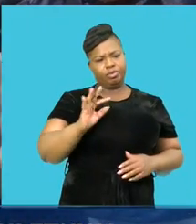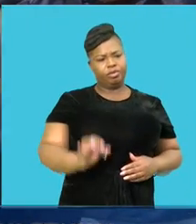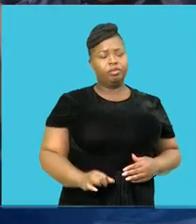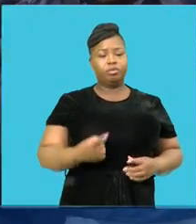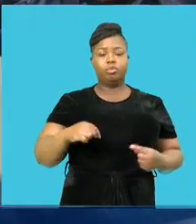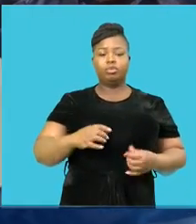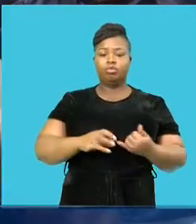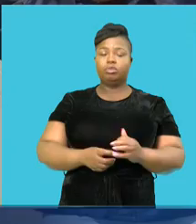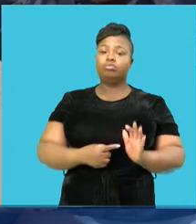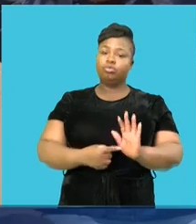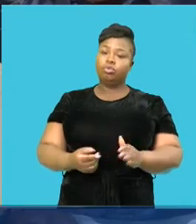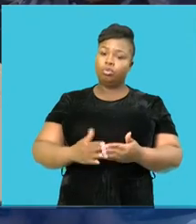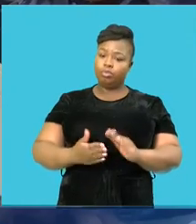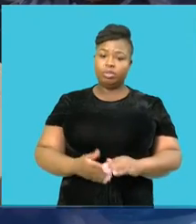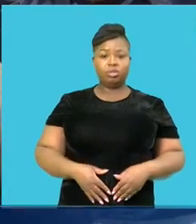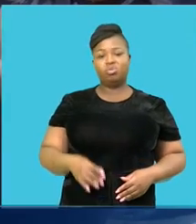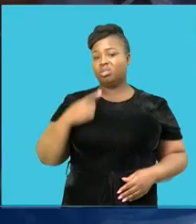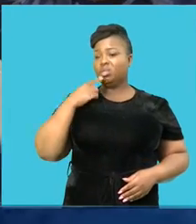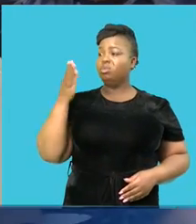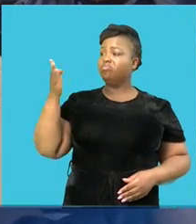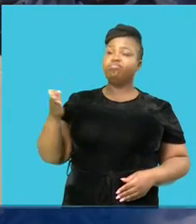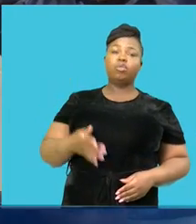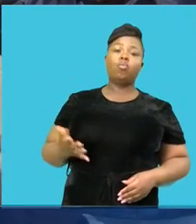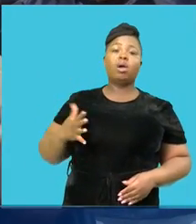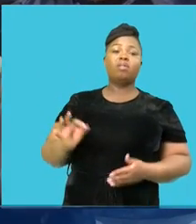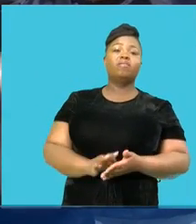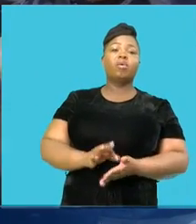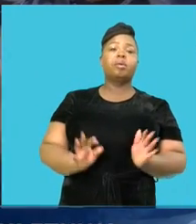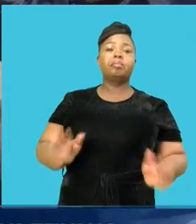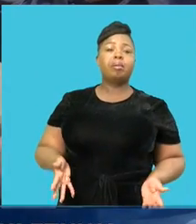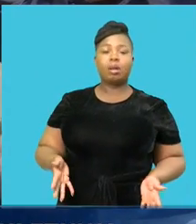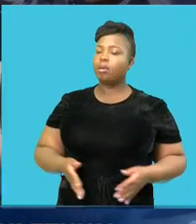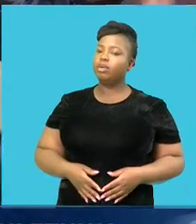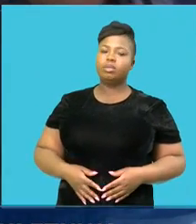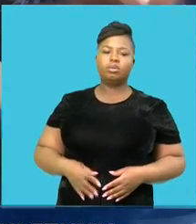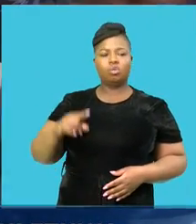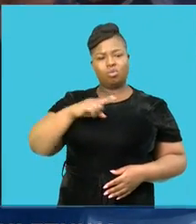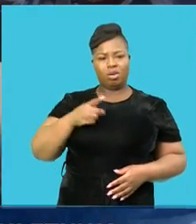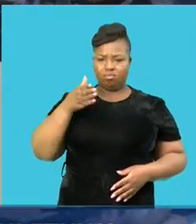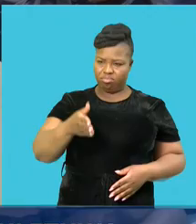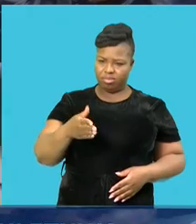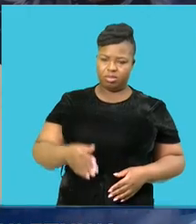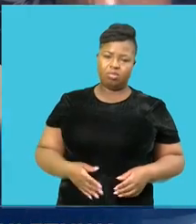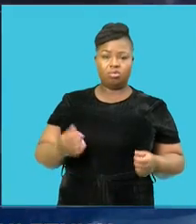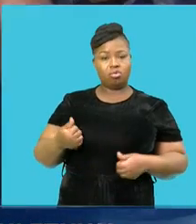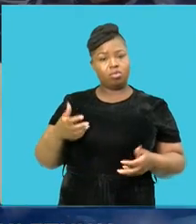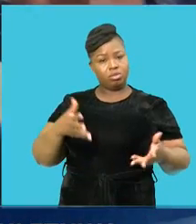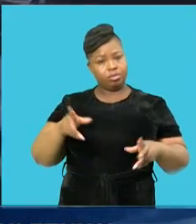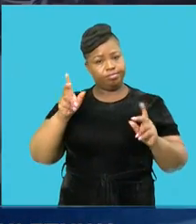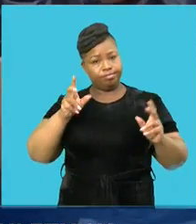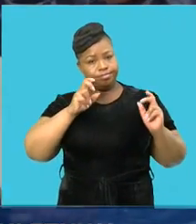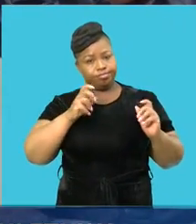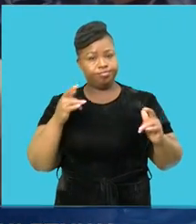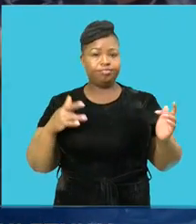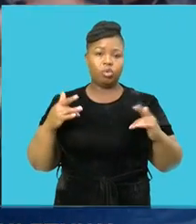sithaya ukubonisa umphakathi ukuthi you are not out there for amavuto wabo. Siphandle la ukuthi sithole inkinga zabo sikhona